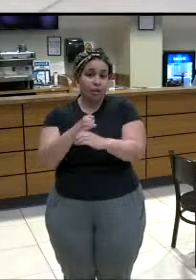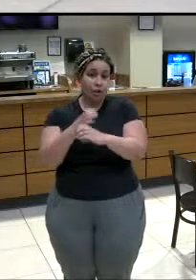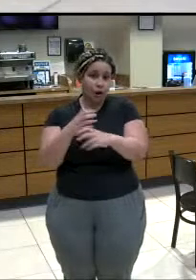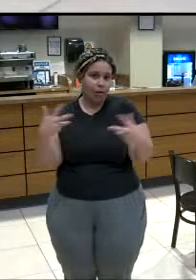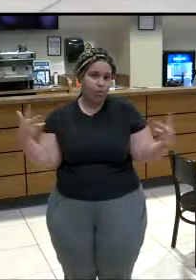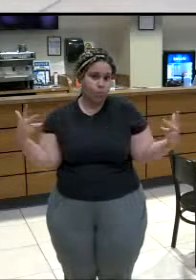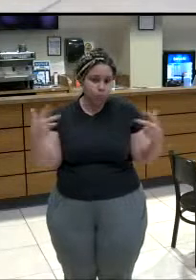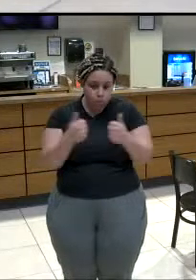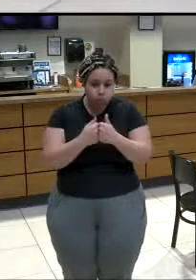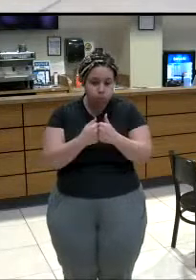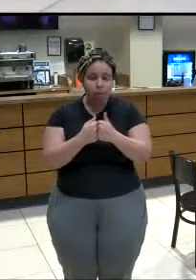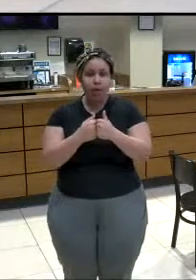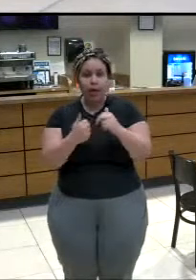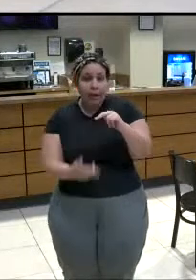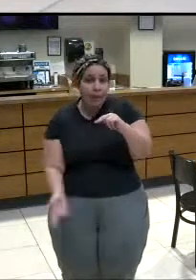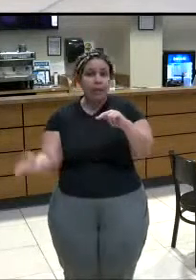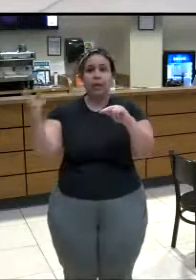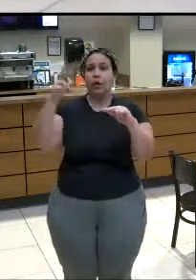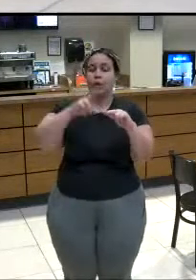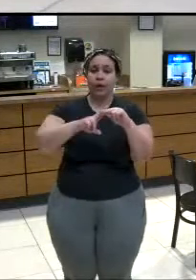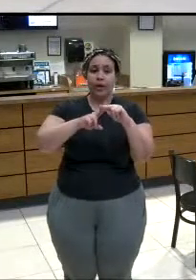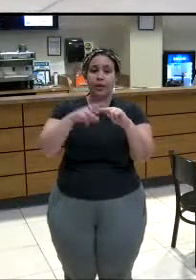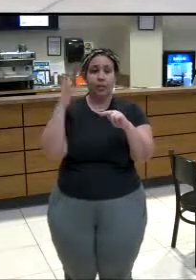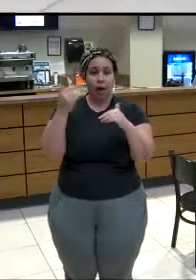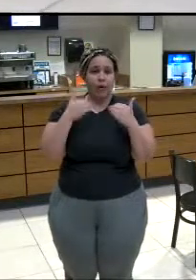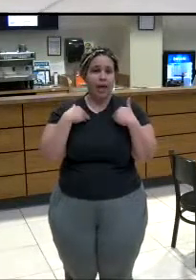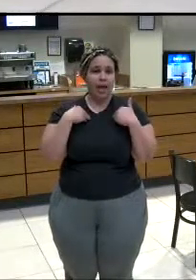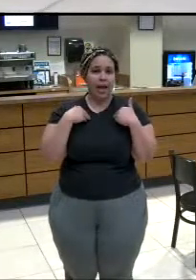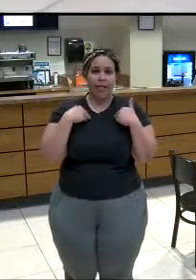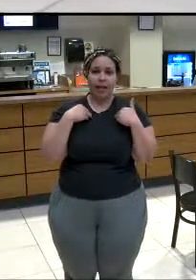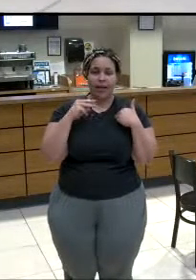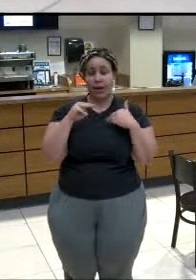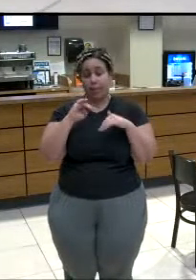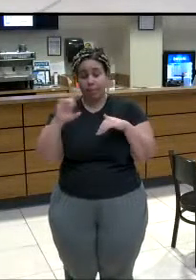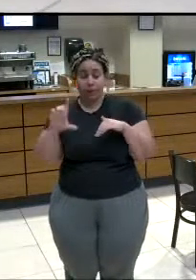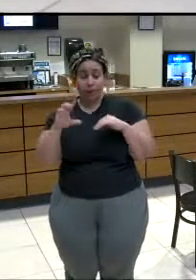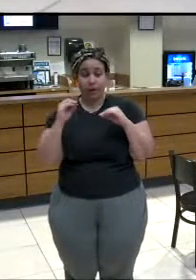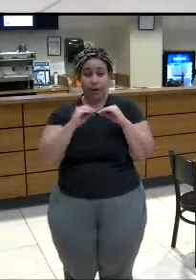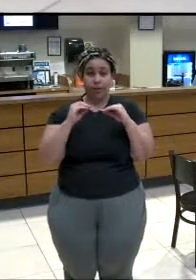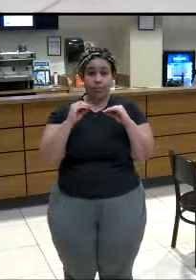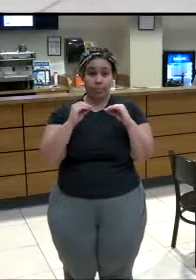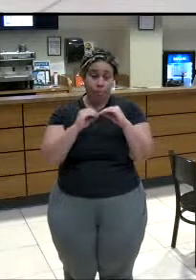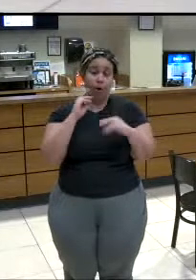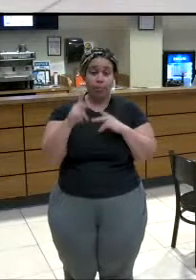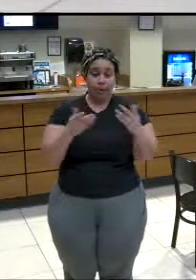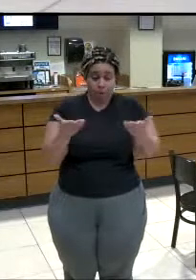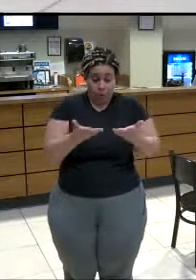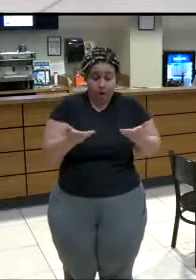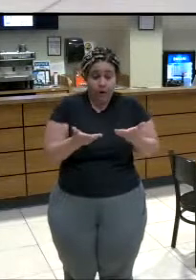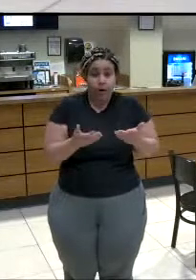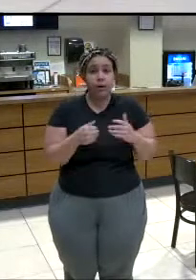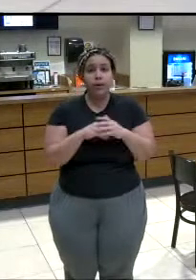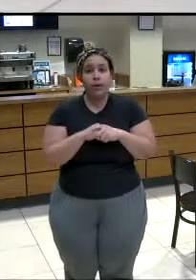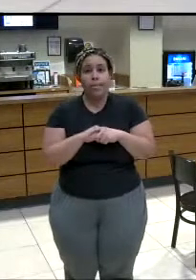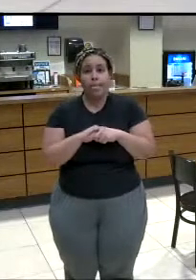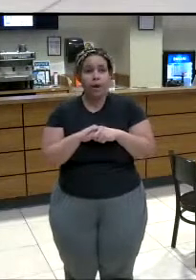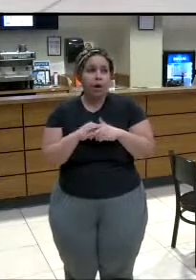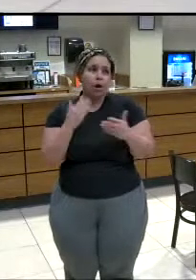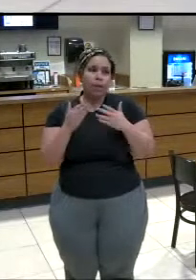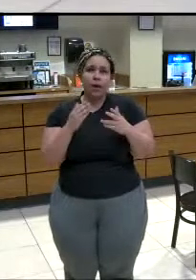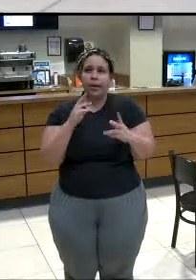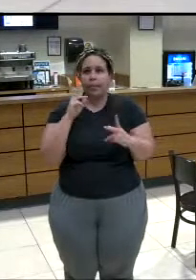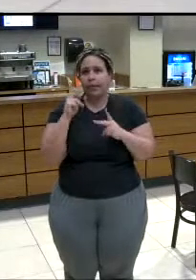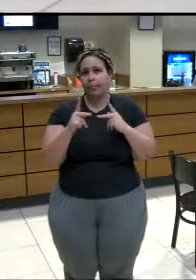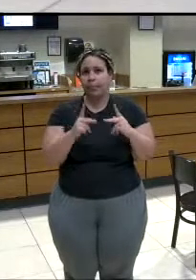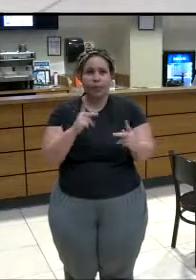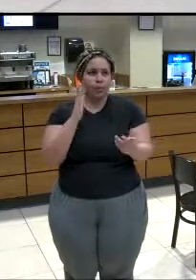because there's like 1 million more people here. Or we could have done none of it and everybody could have stopped driving because it was a pandemic and the car crashes